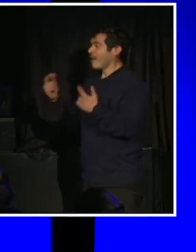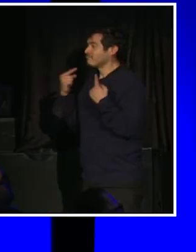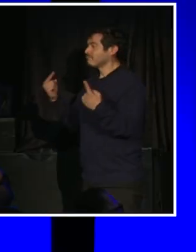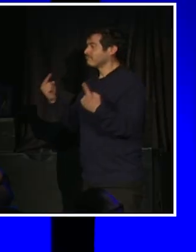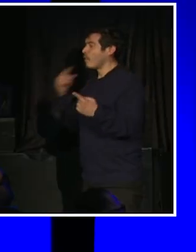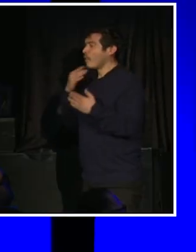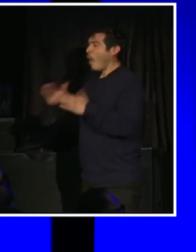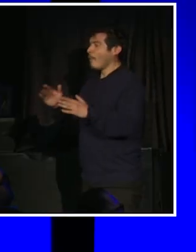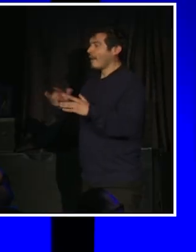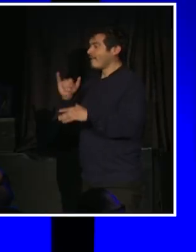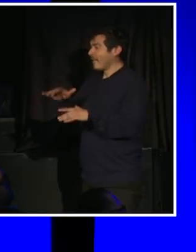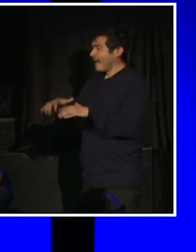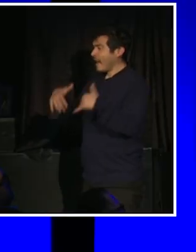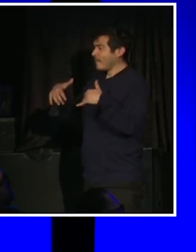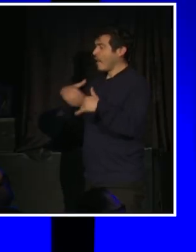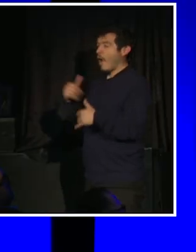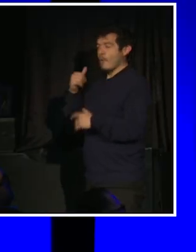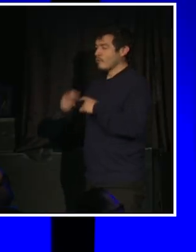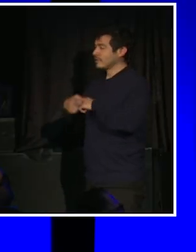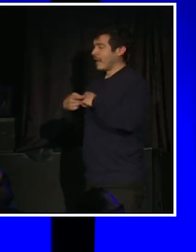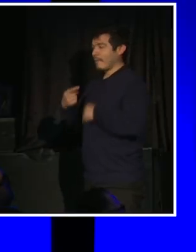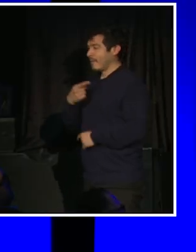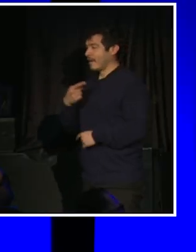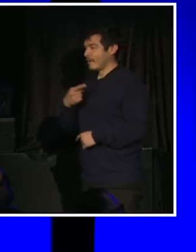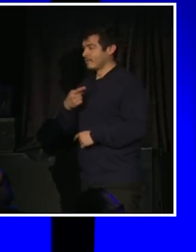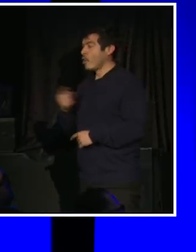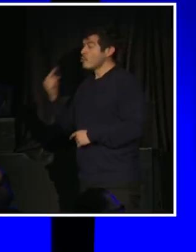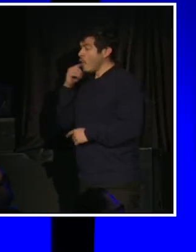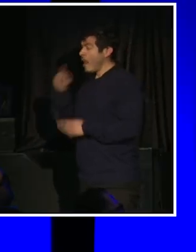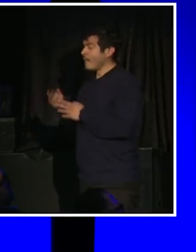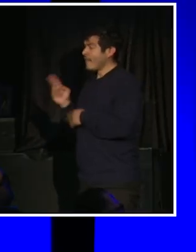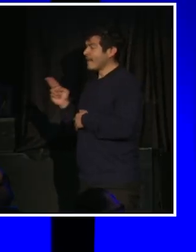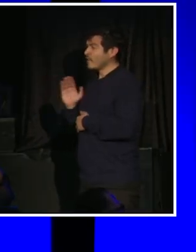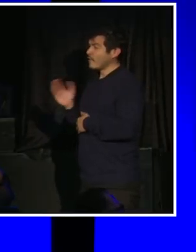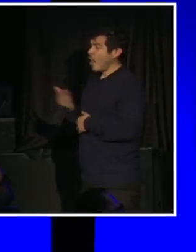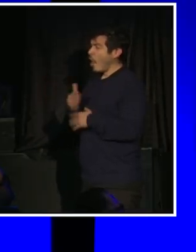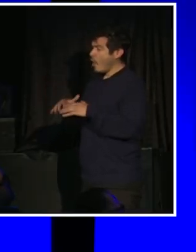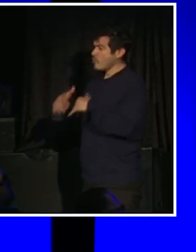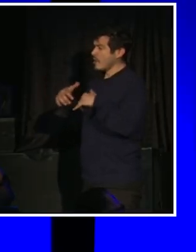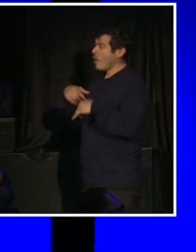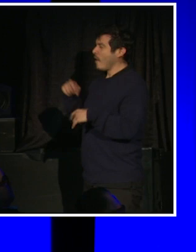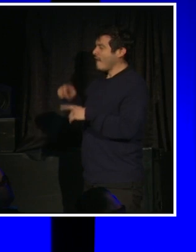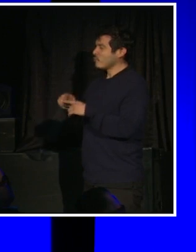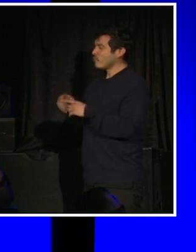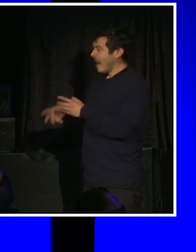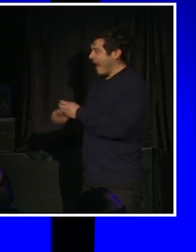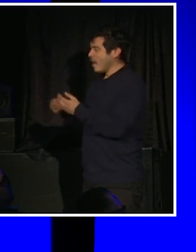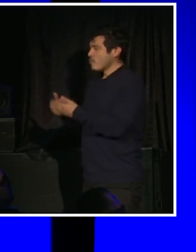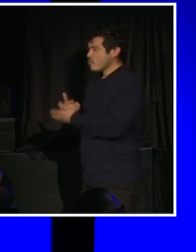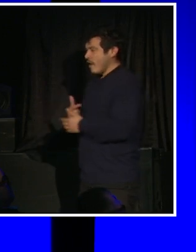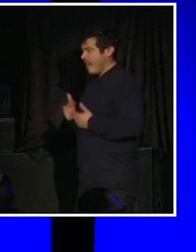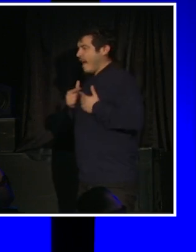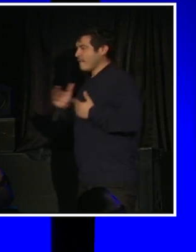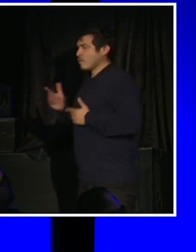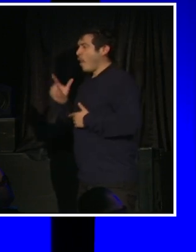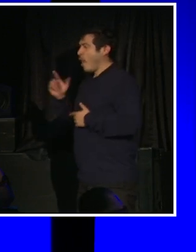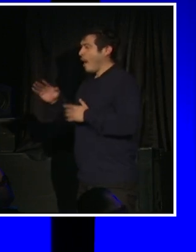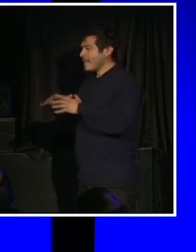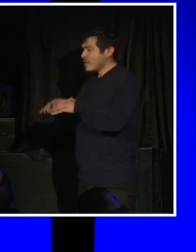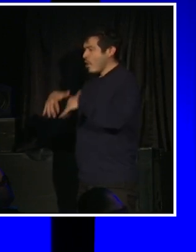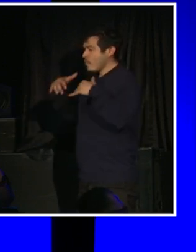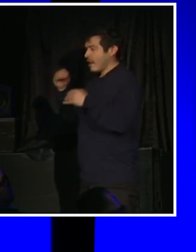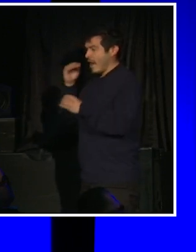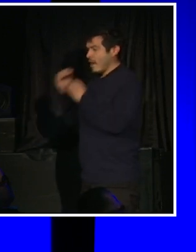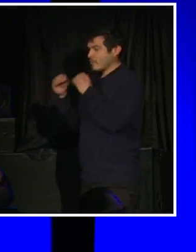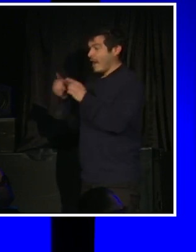We won't be stopping there. You heard about the history of our arena. It's time that we reinvigorate our Long Beach Arena and restore it